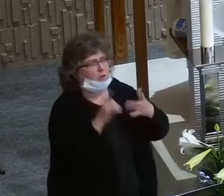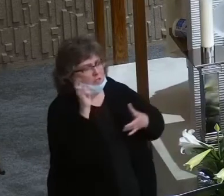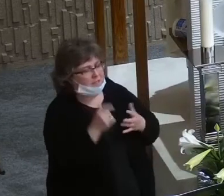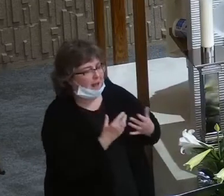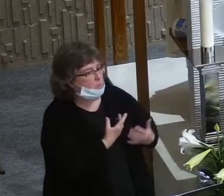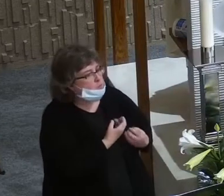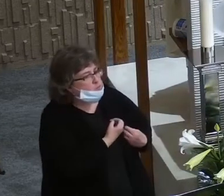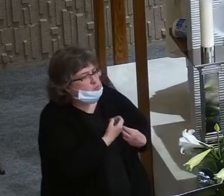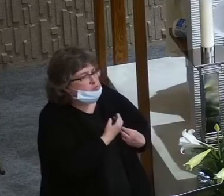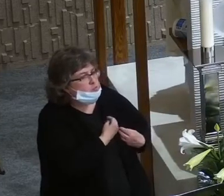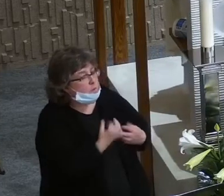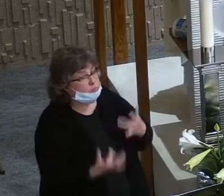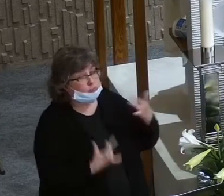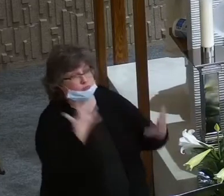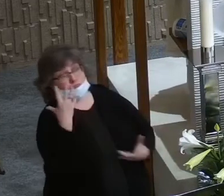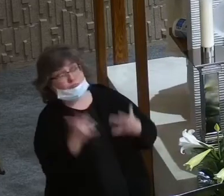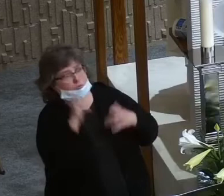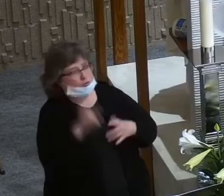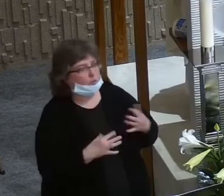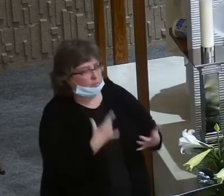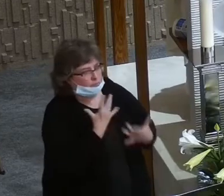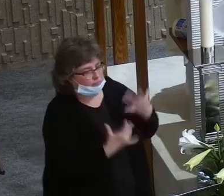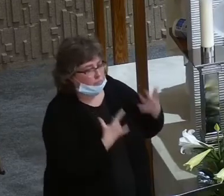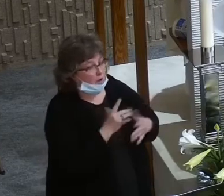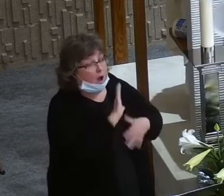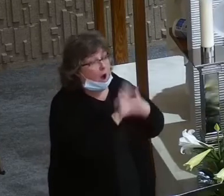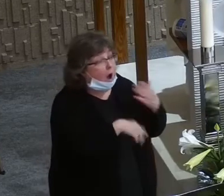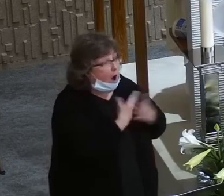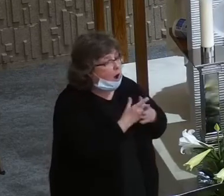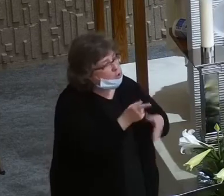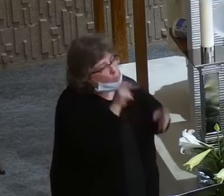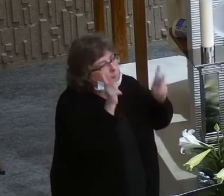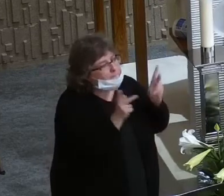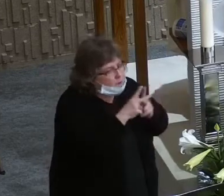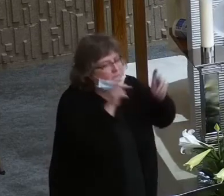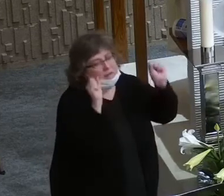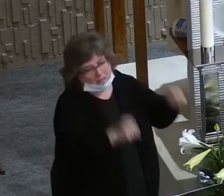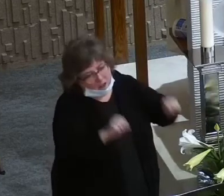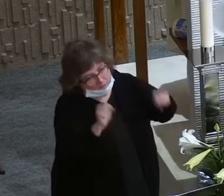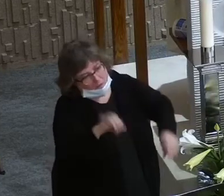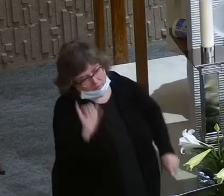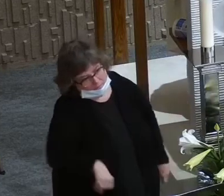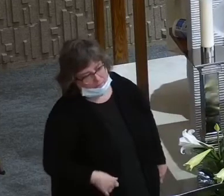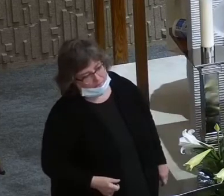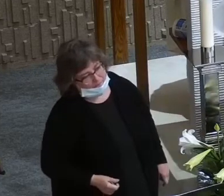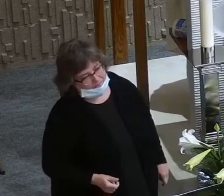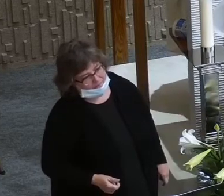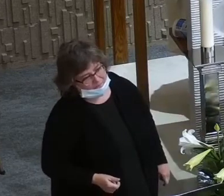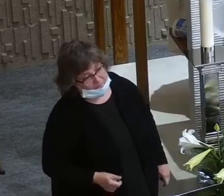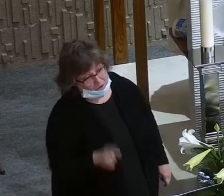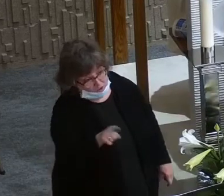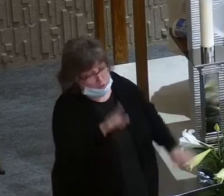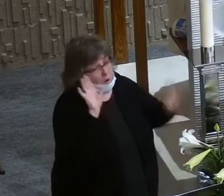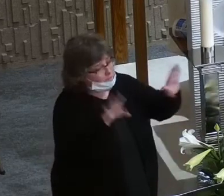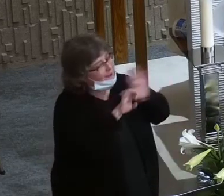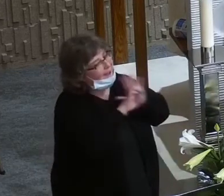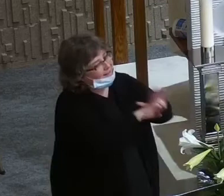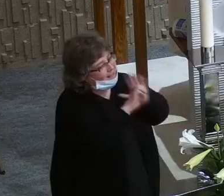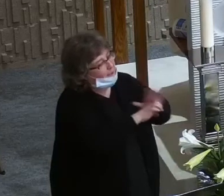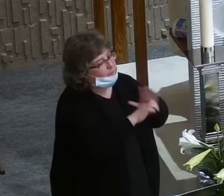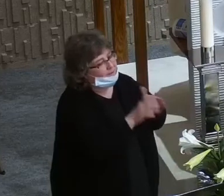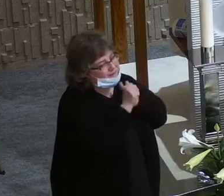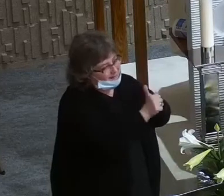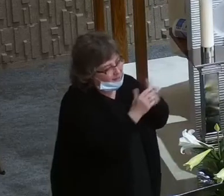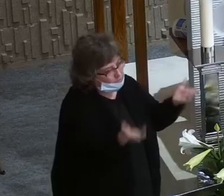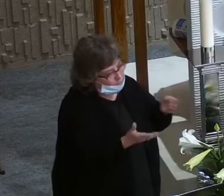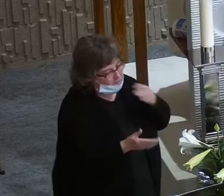fire. And I know all of you are perfectly capable. You have great examples who've led